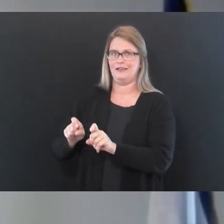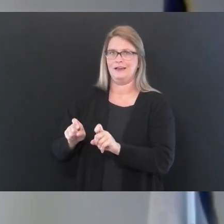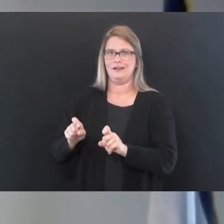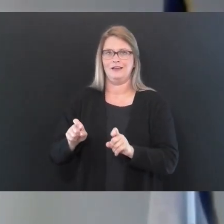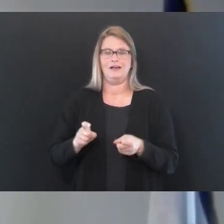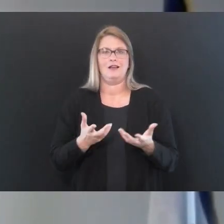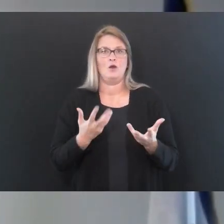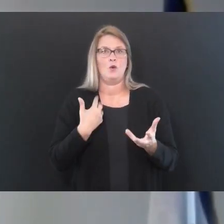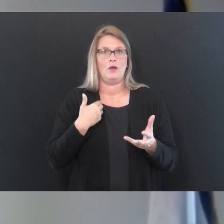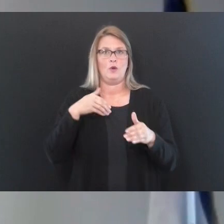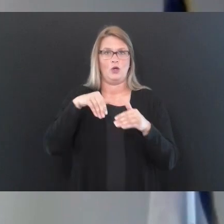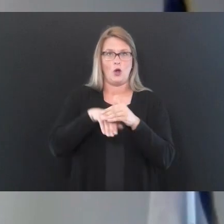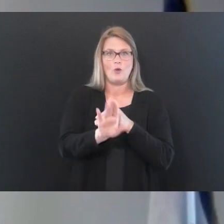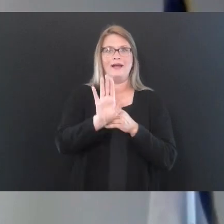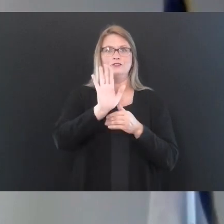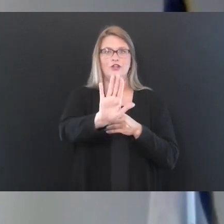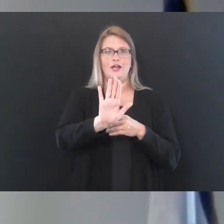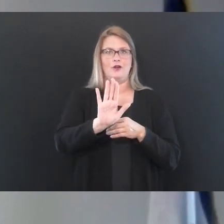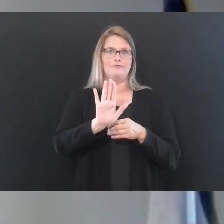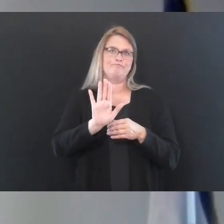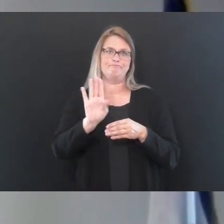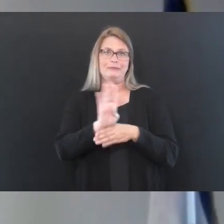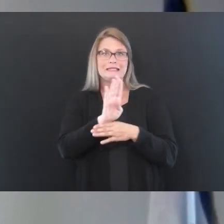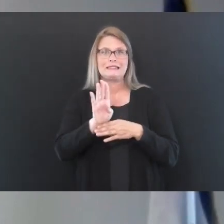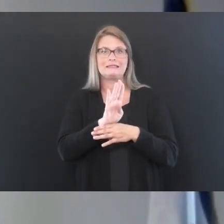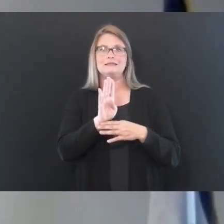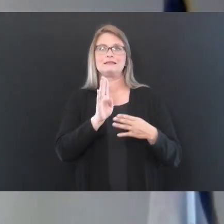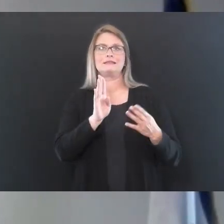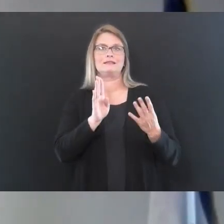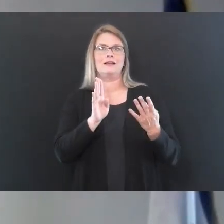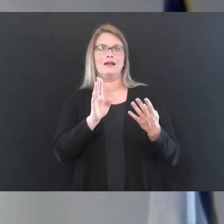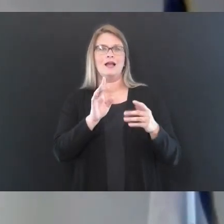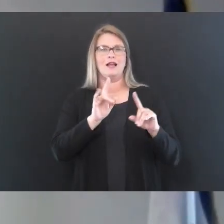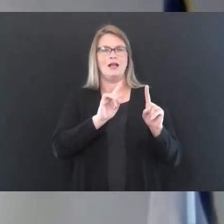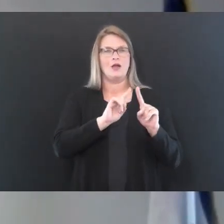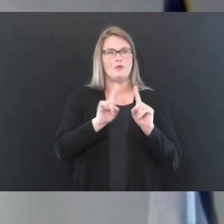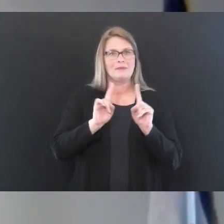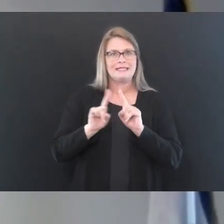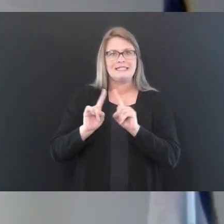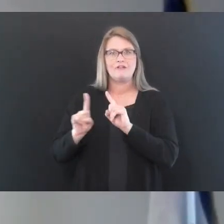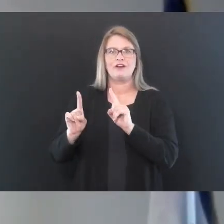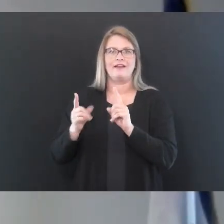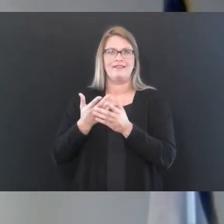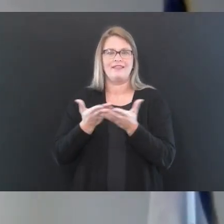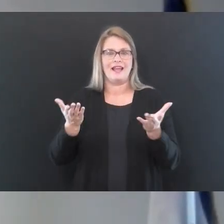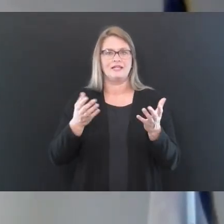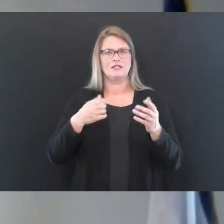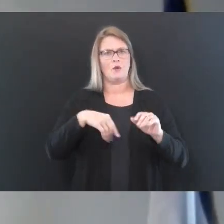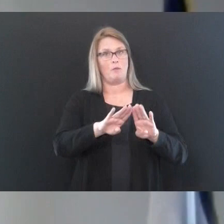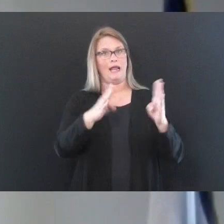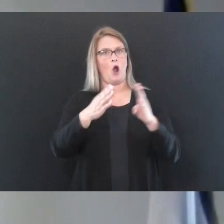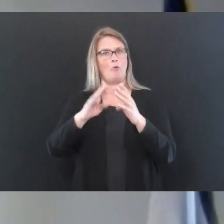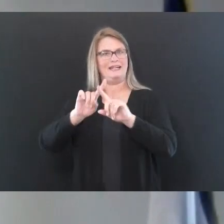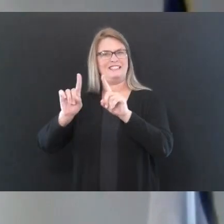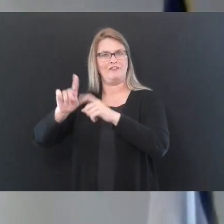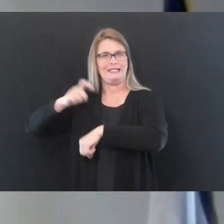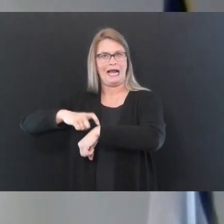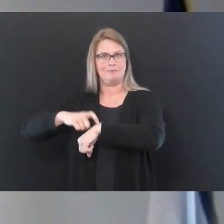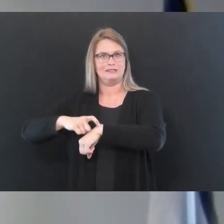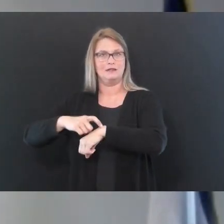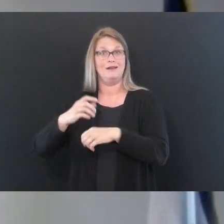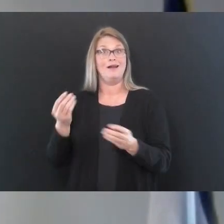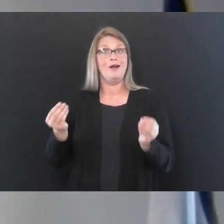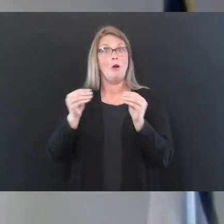this into their operating practices here. And there will be different child care centers that are going to be reopening at different times. I think surveillance